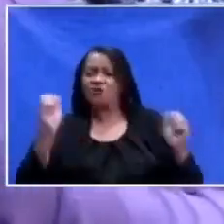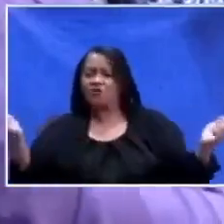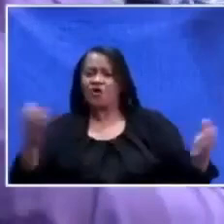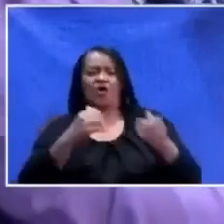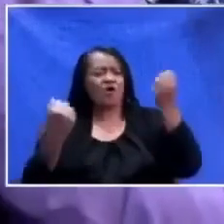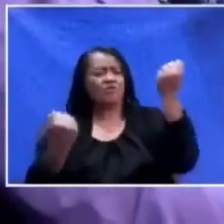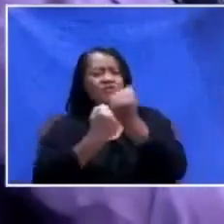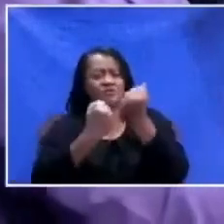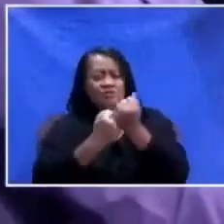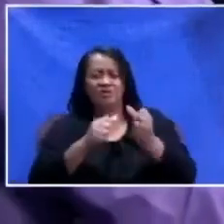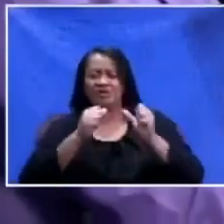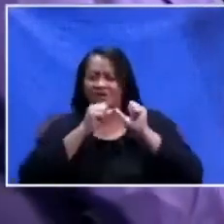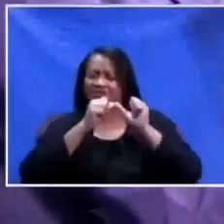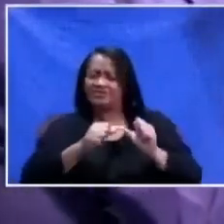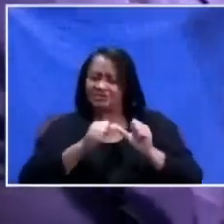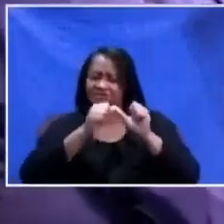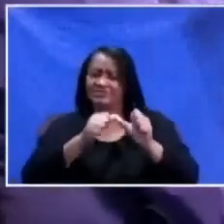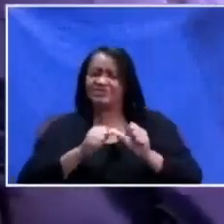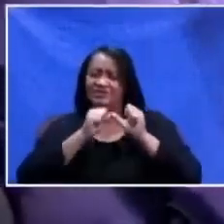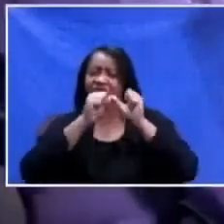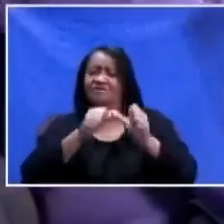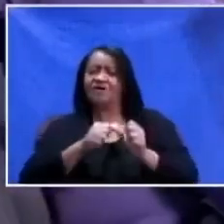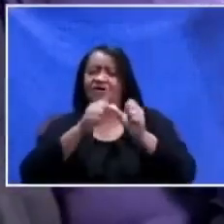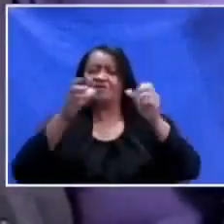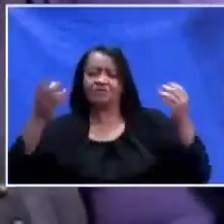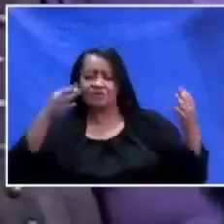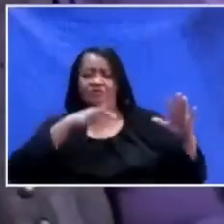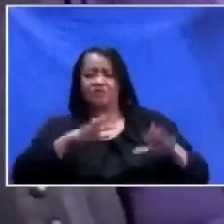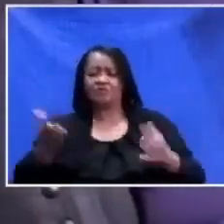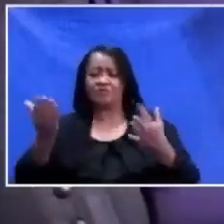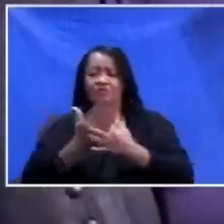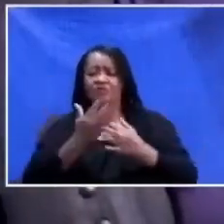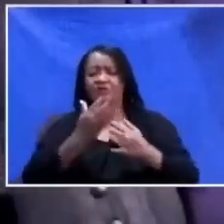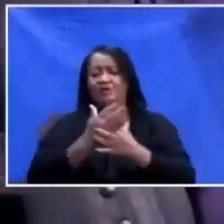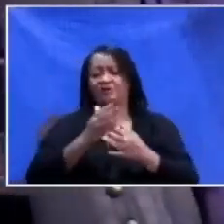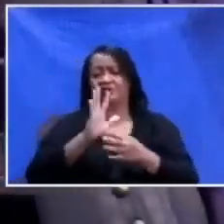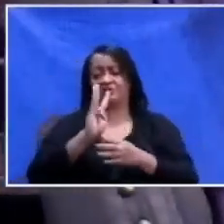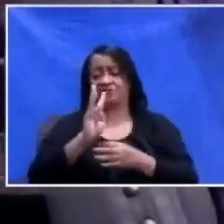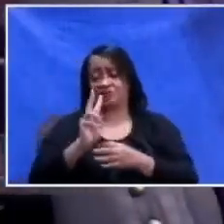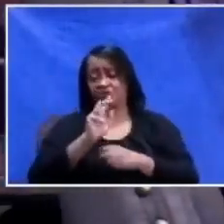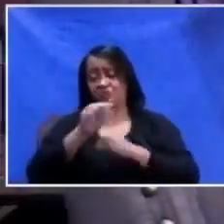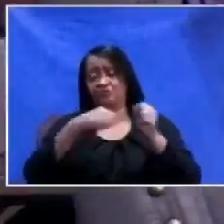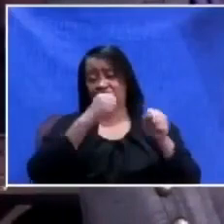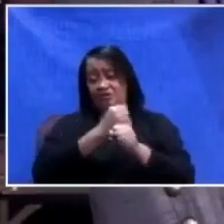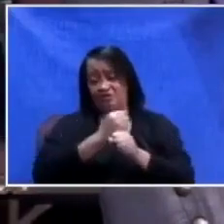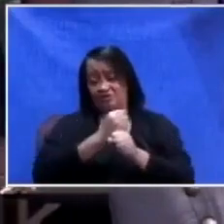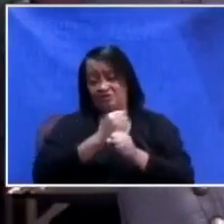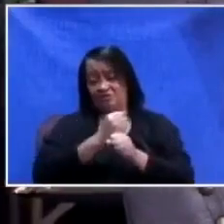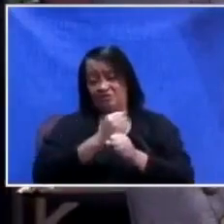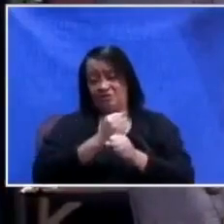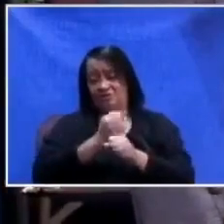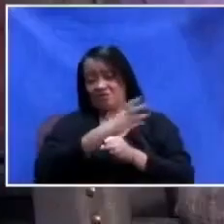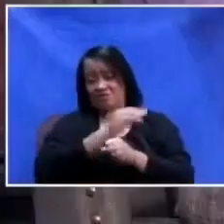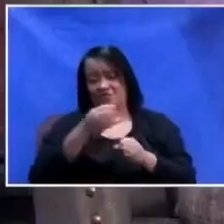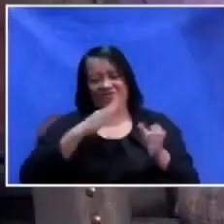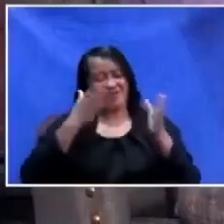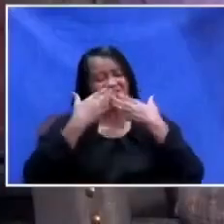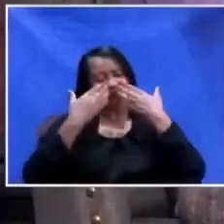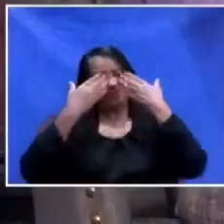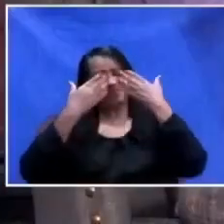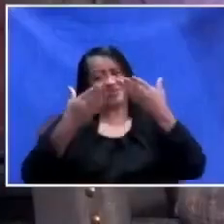It's been a consistent flow throughout these 42 years. And I'm